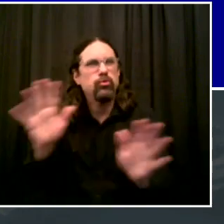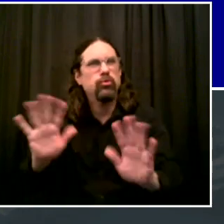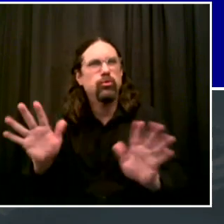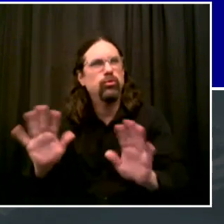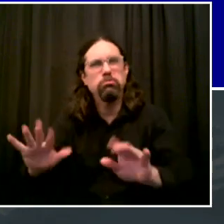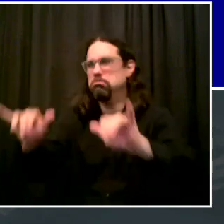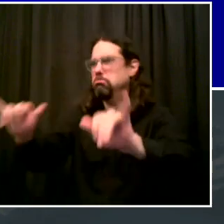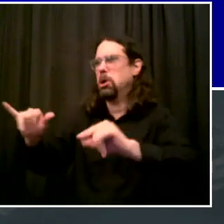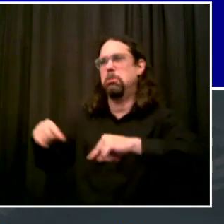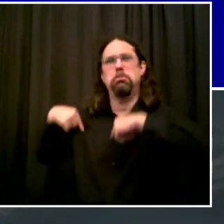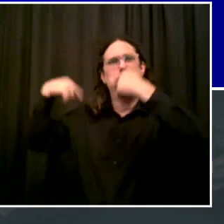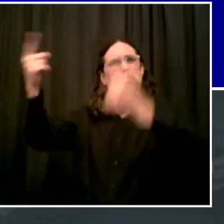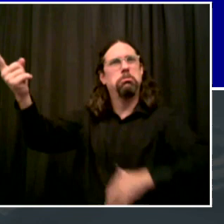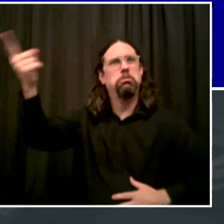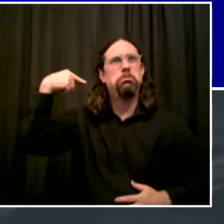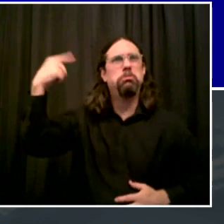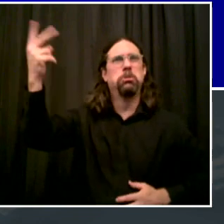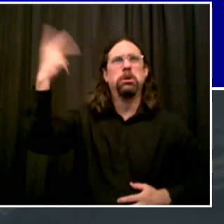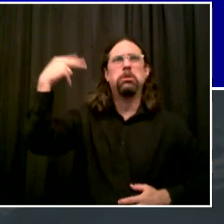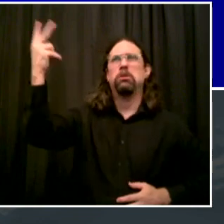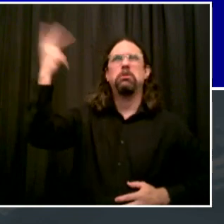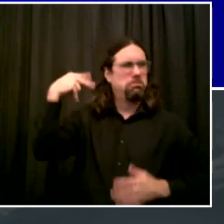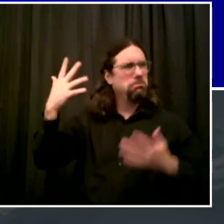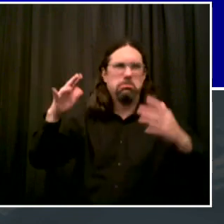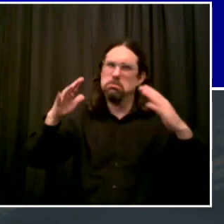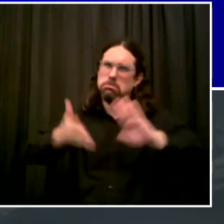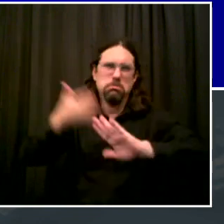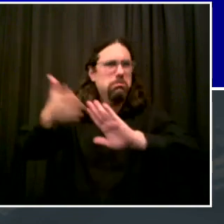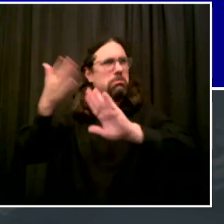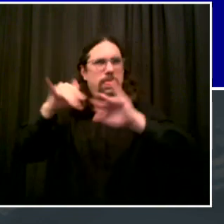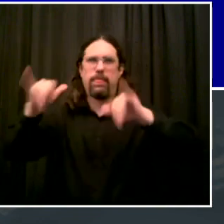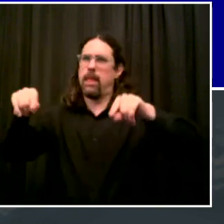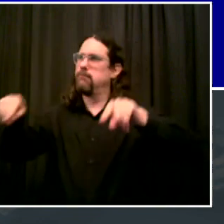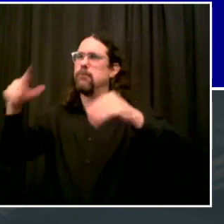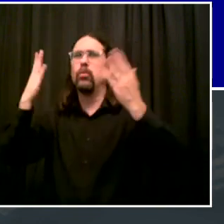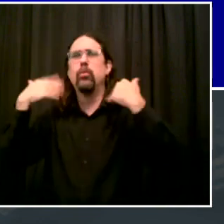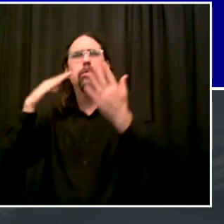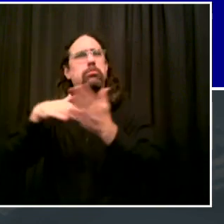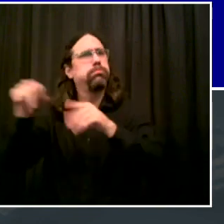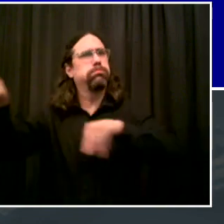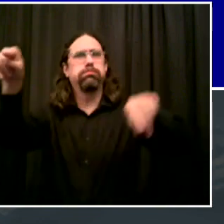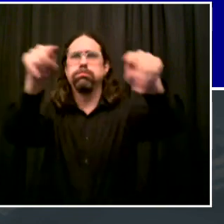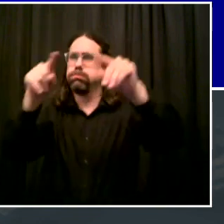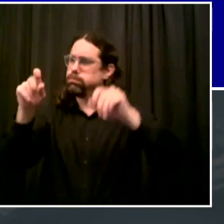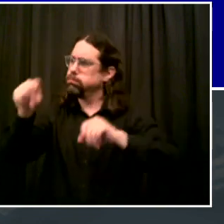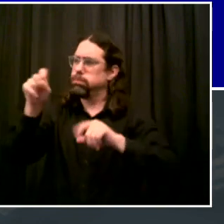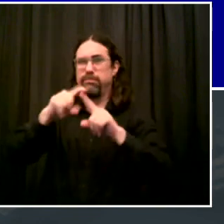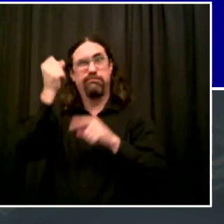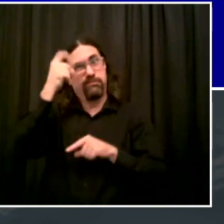that must be worn at all times inside cooling centers. Cooling centers will also operate at a